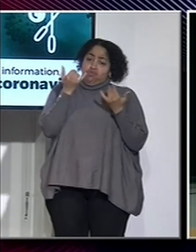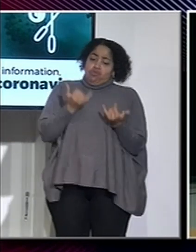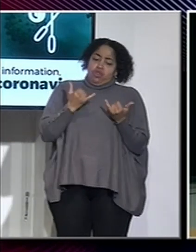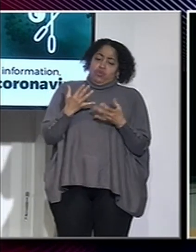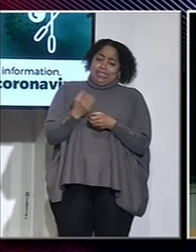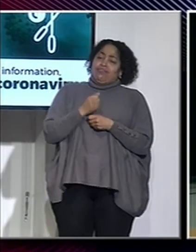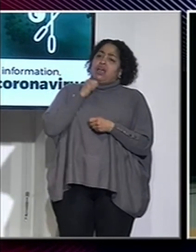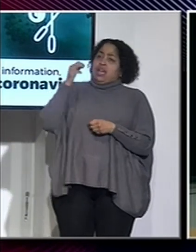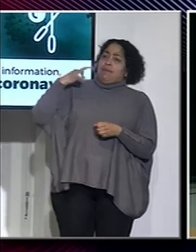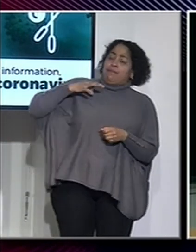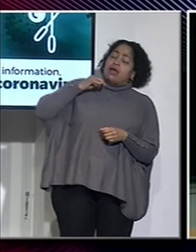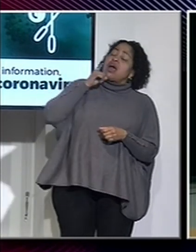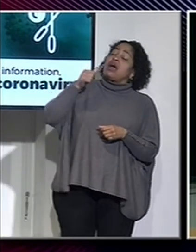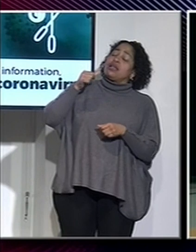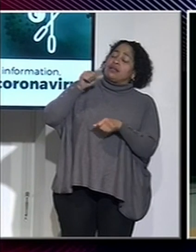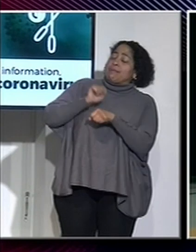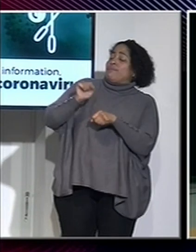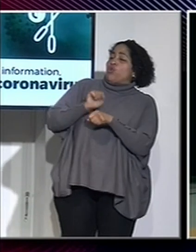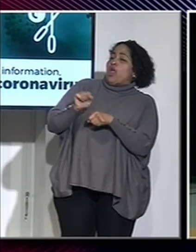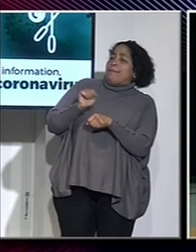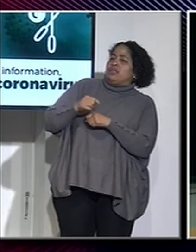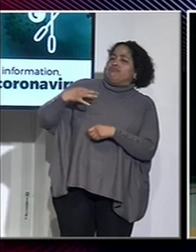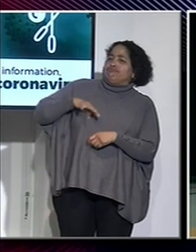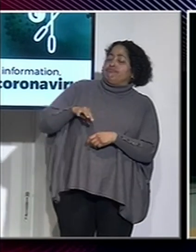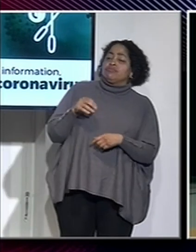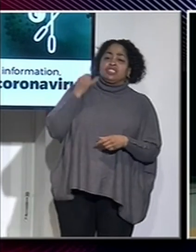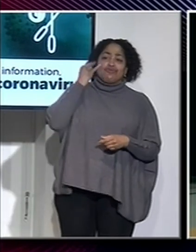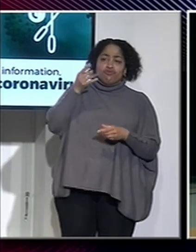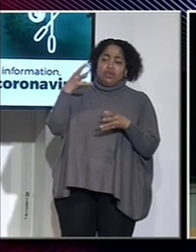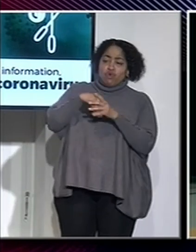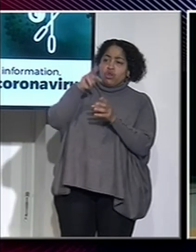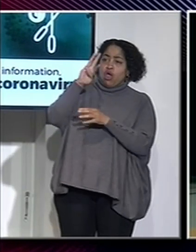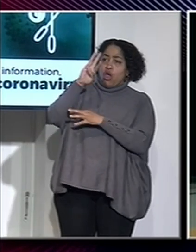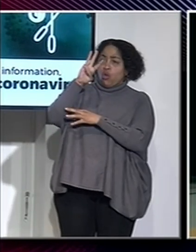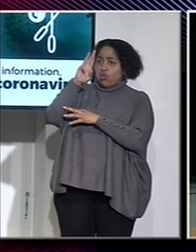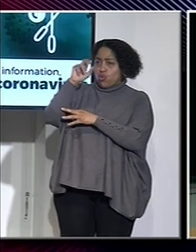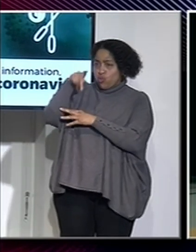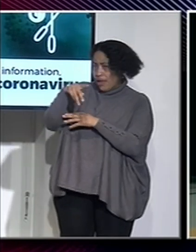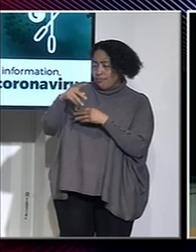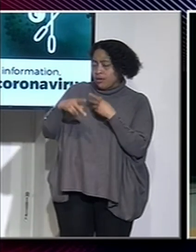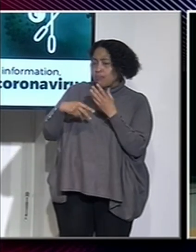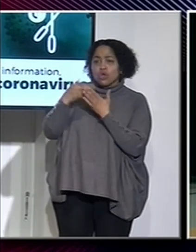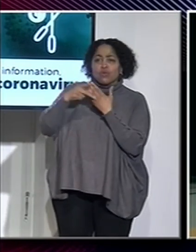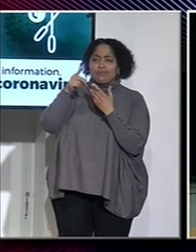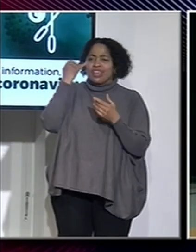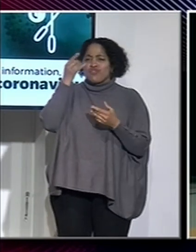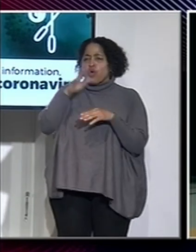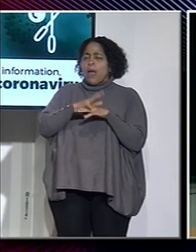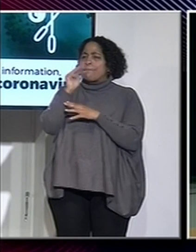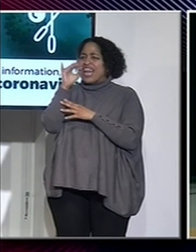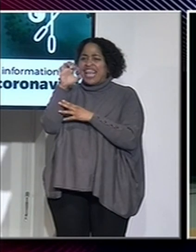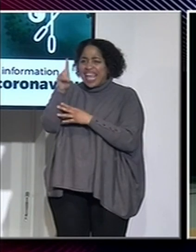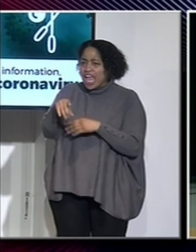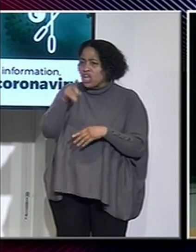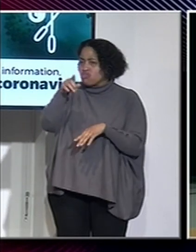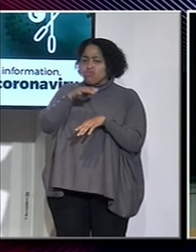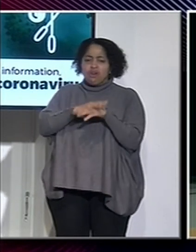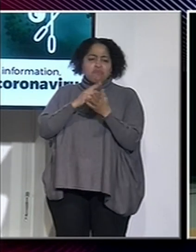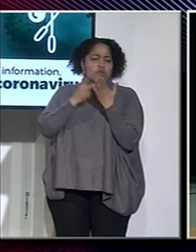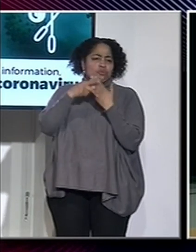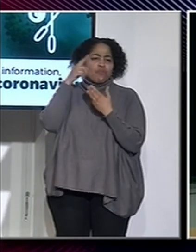receiving unemployment assistance, if you're enrolled in the WRAP program, if you're currently on Medicaid, if you're currently on a program for your